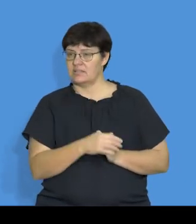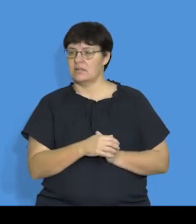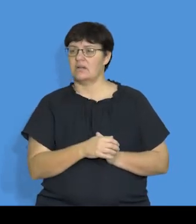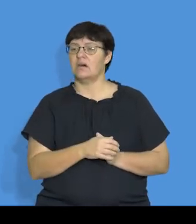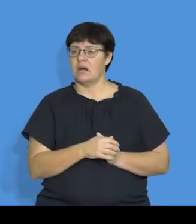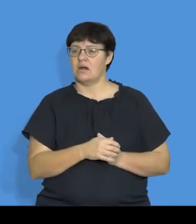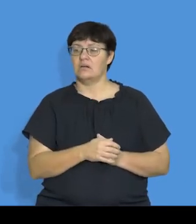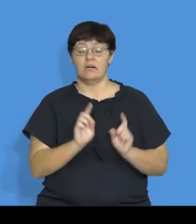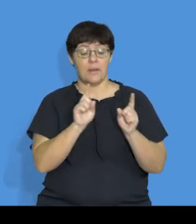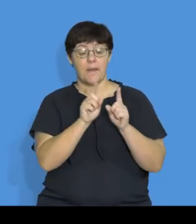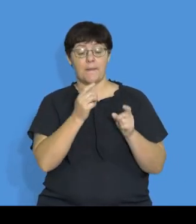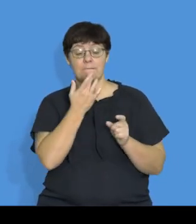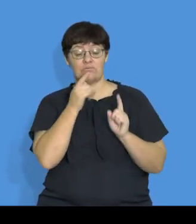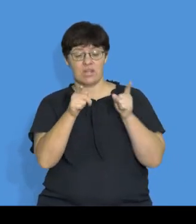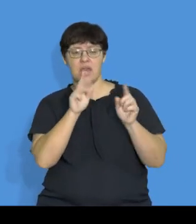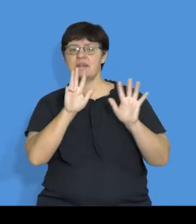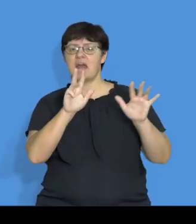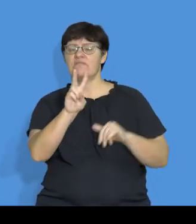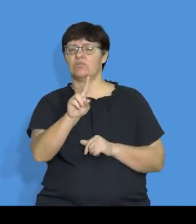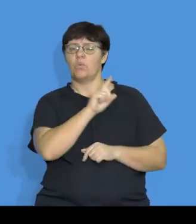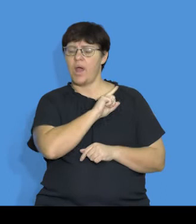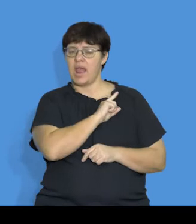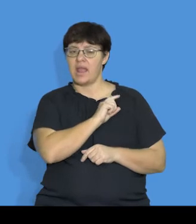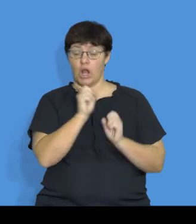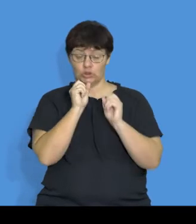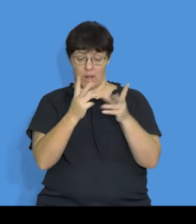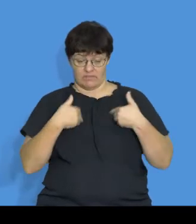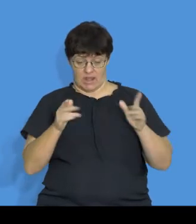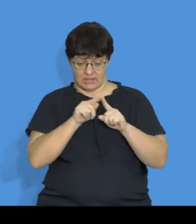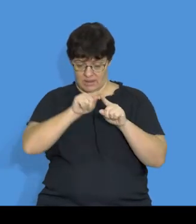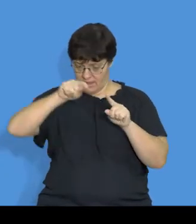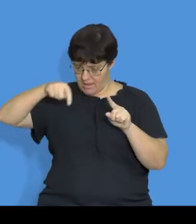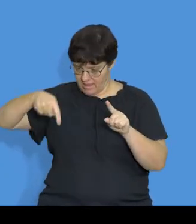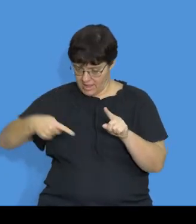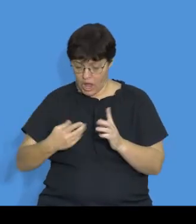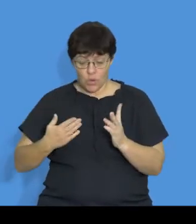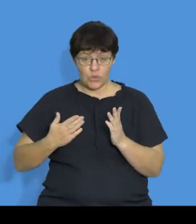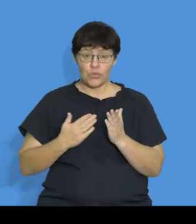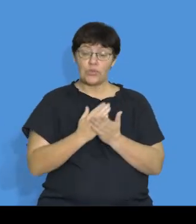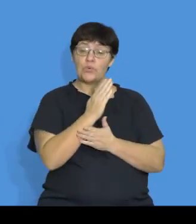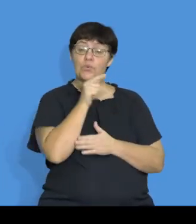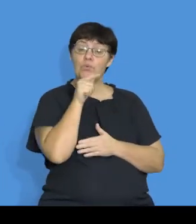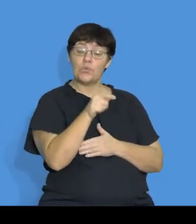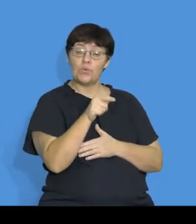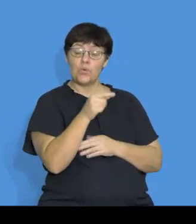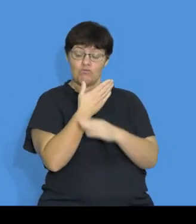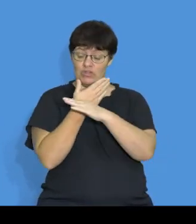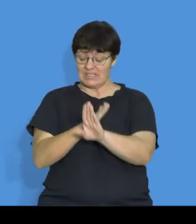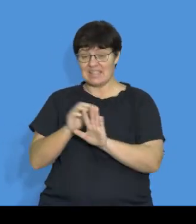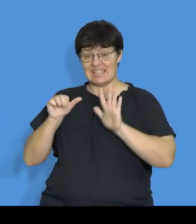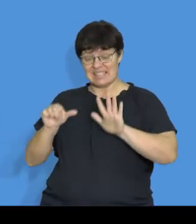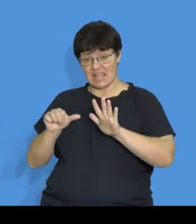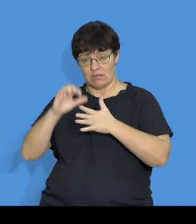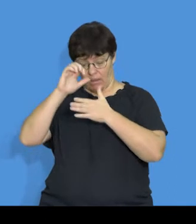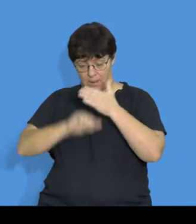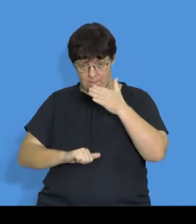potential difference across the battery is 9 volts, which comes from 12 minus 3, right? And anyway, along the